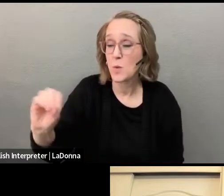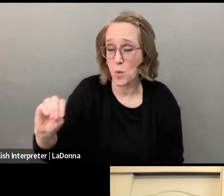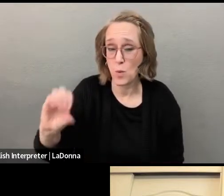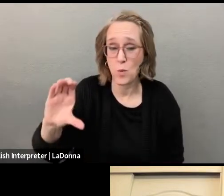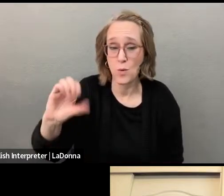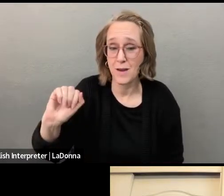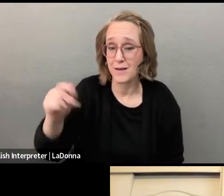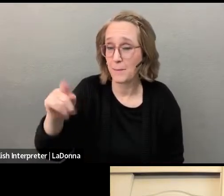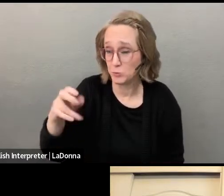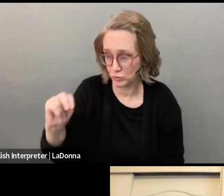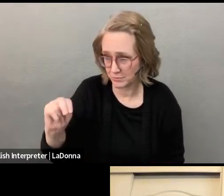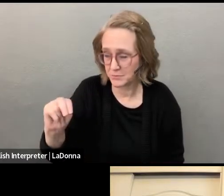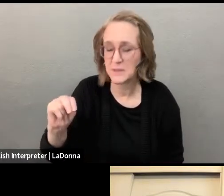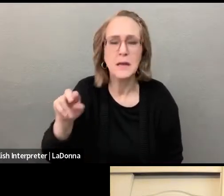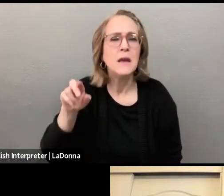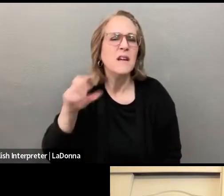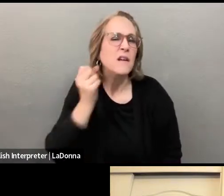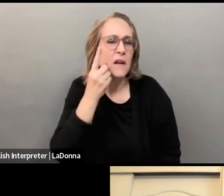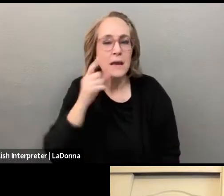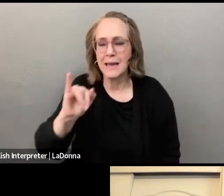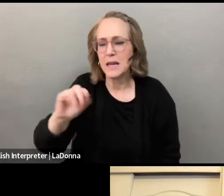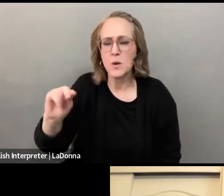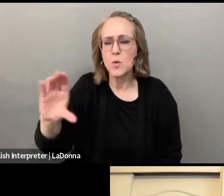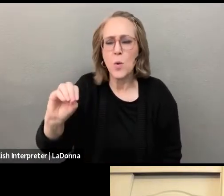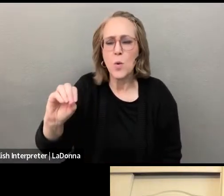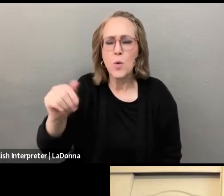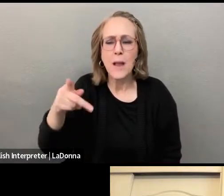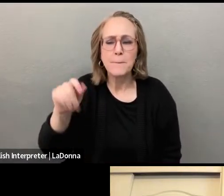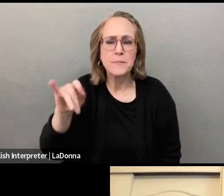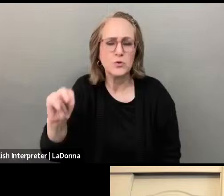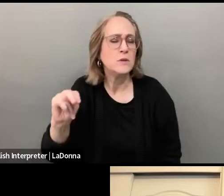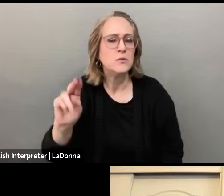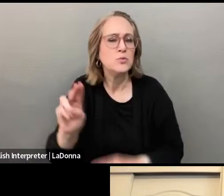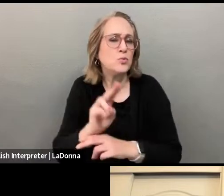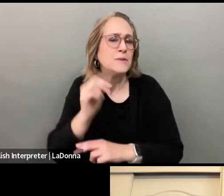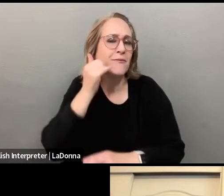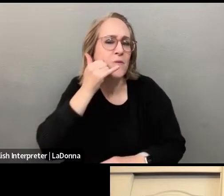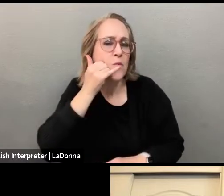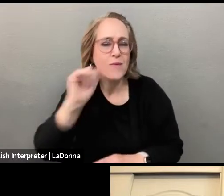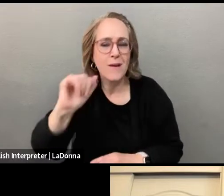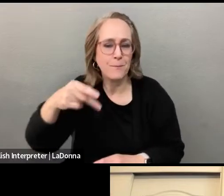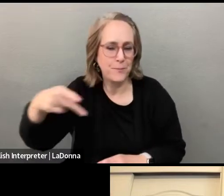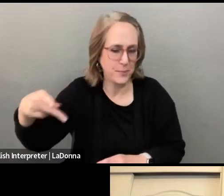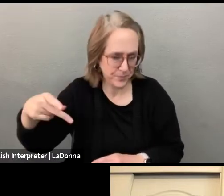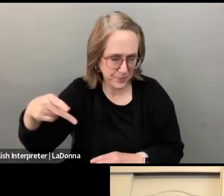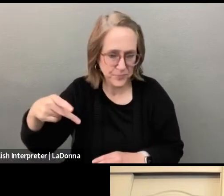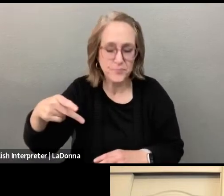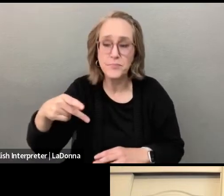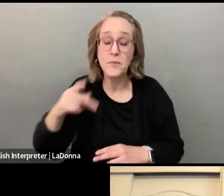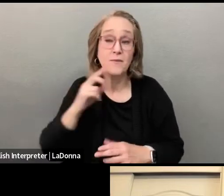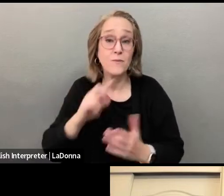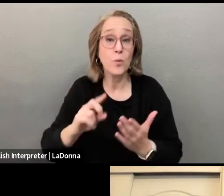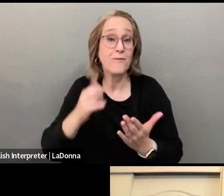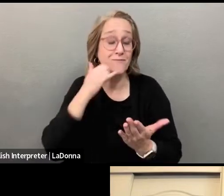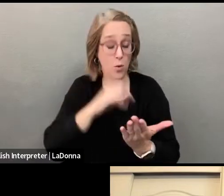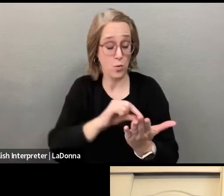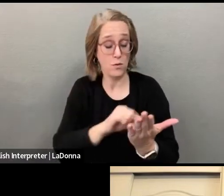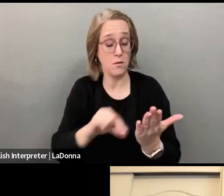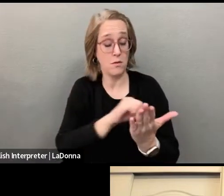even afterwards to talk to individuals and see if this is an avenue for which they want to do